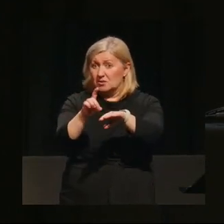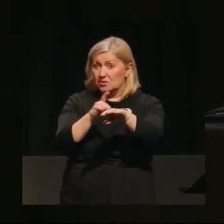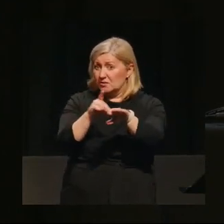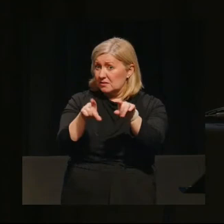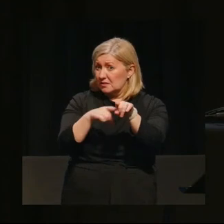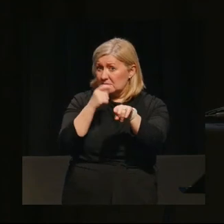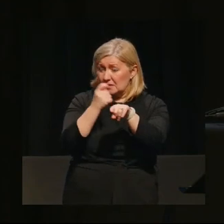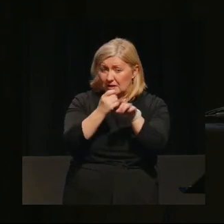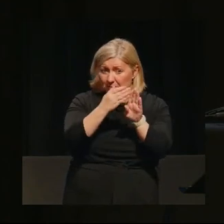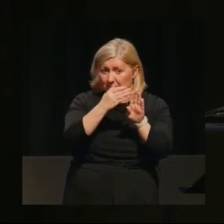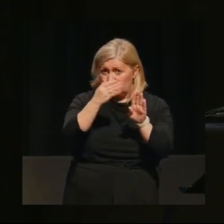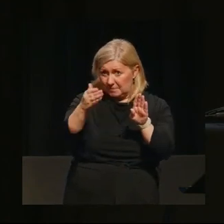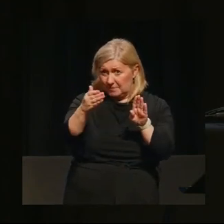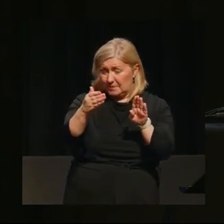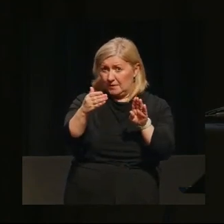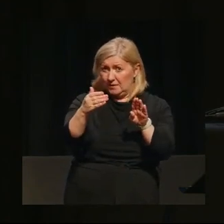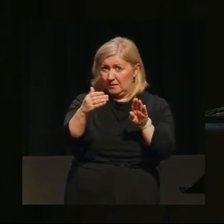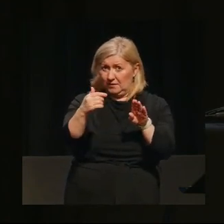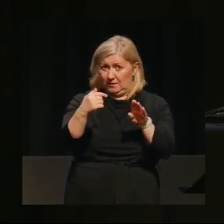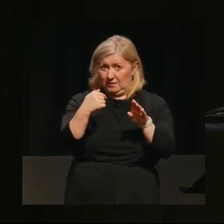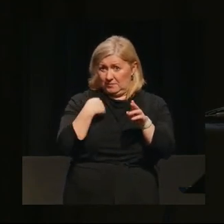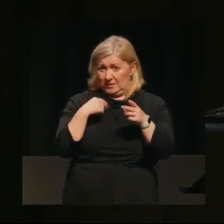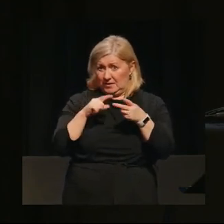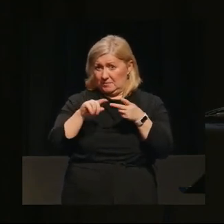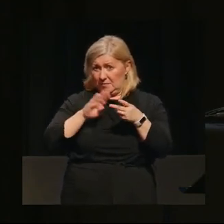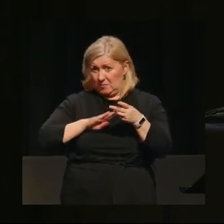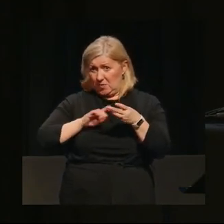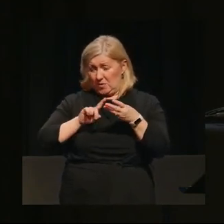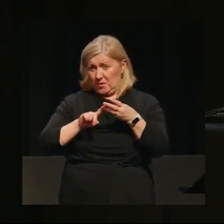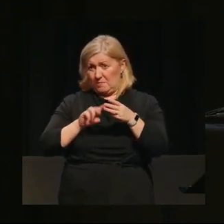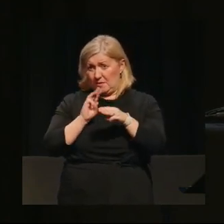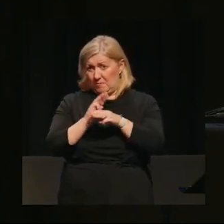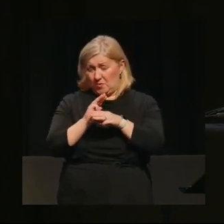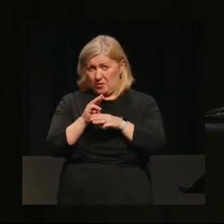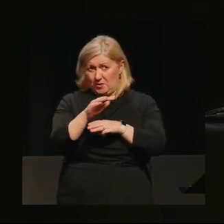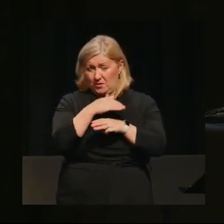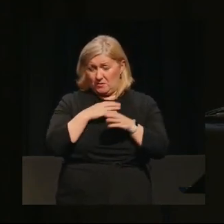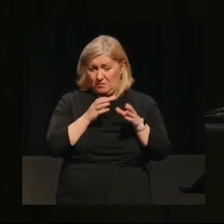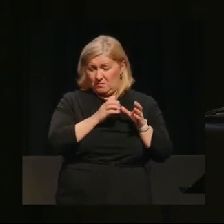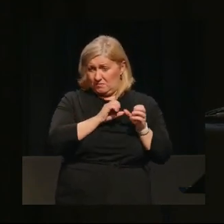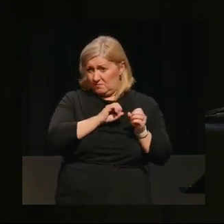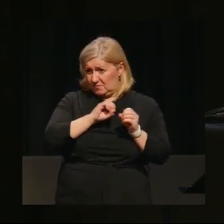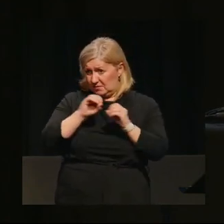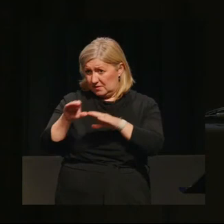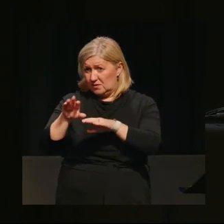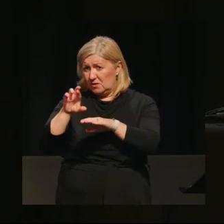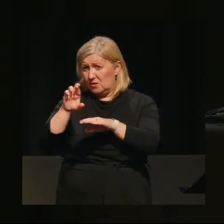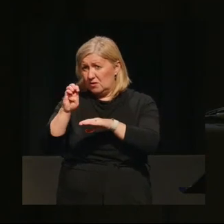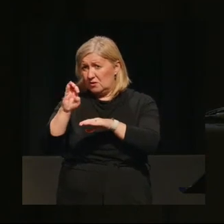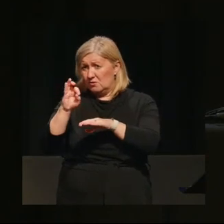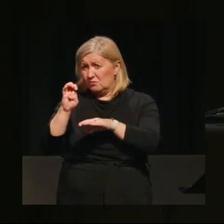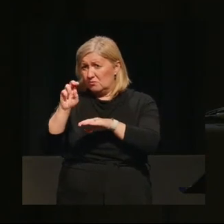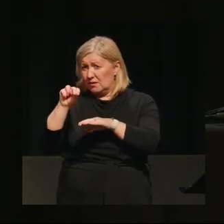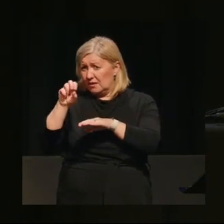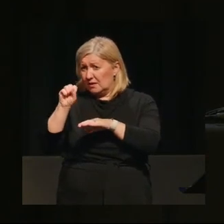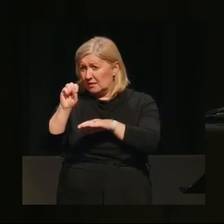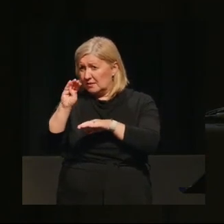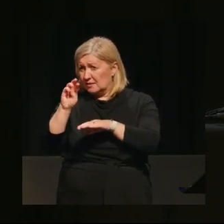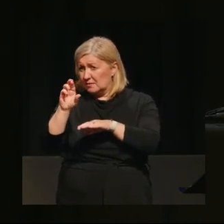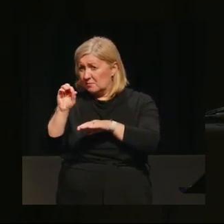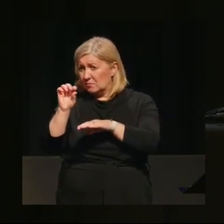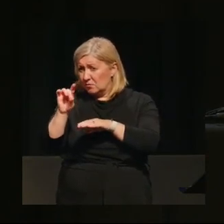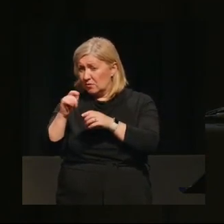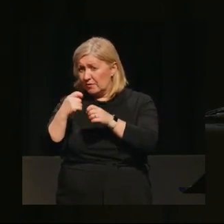me. We were deported first to Ravensbrück and then to Birkenau concentration camp. My